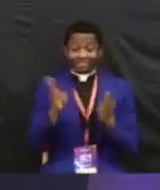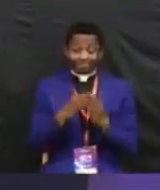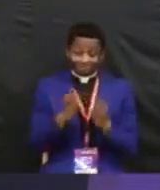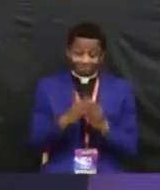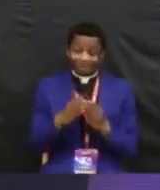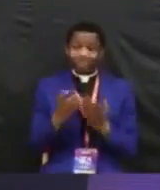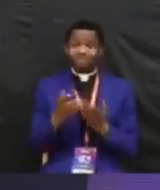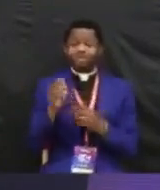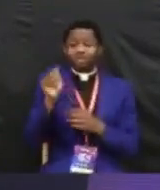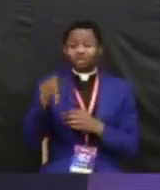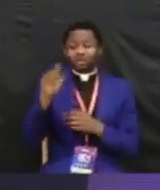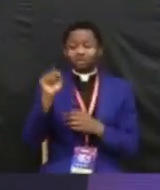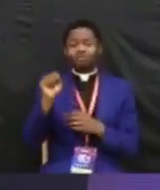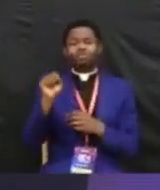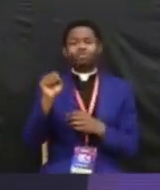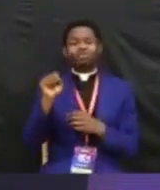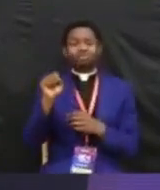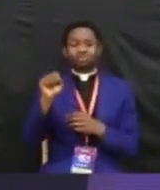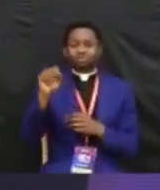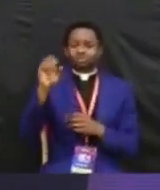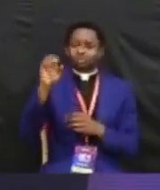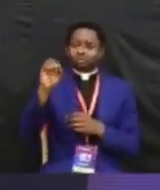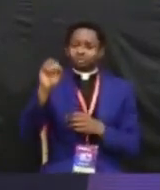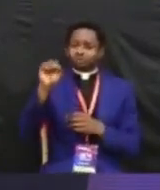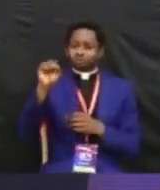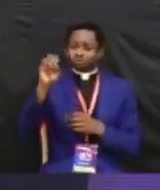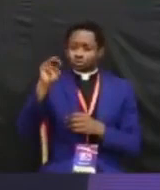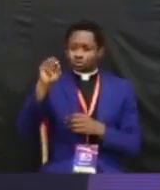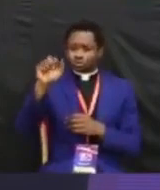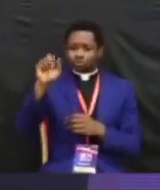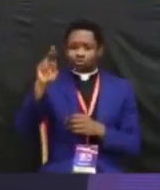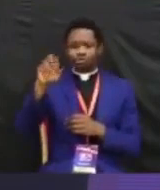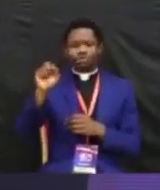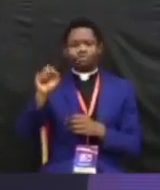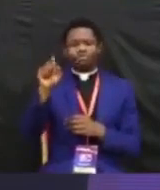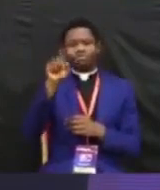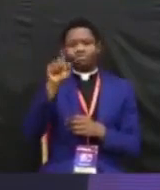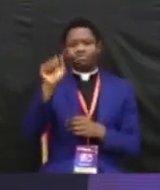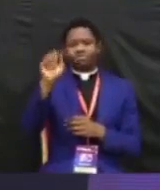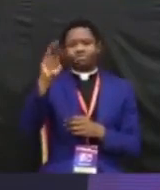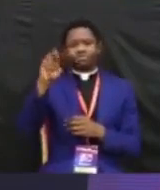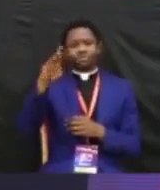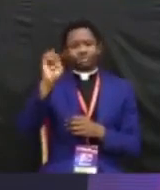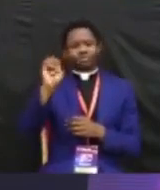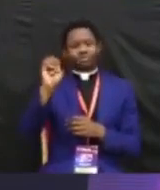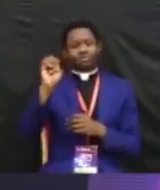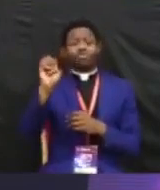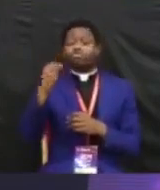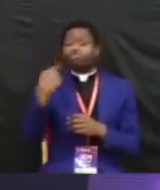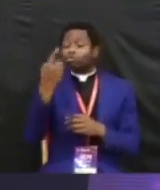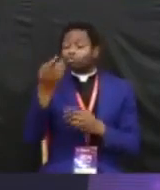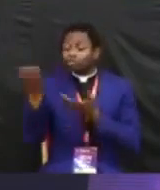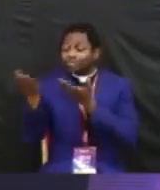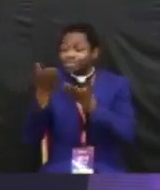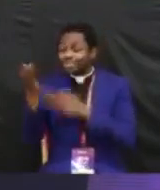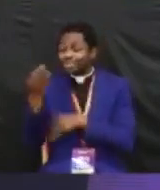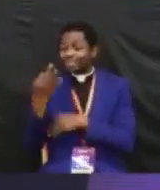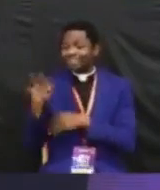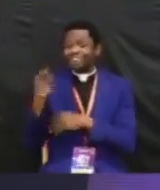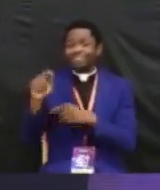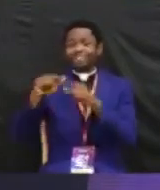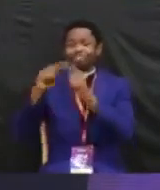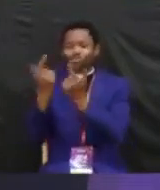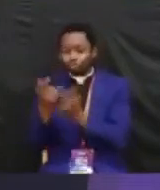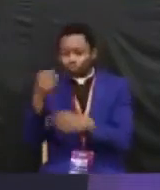brother, Apostle Osman Zabri, who has served the Francophone Bloc on the Executive Council for